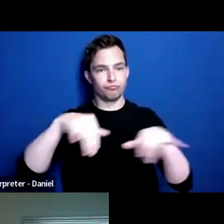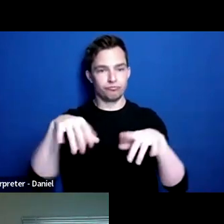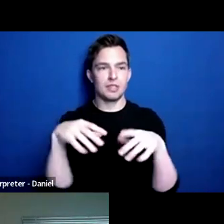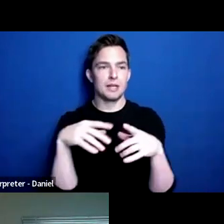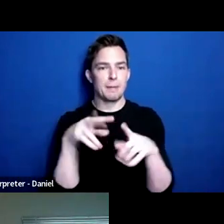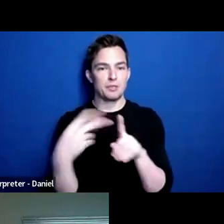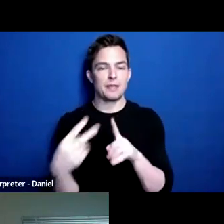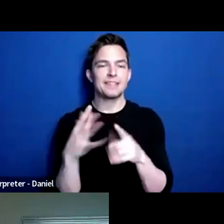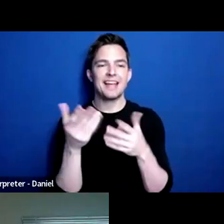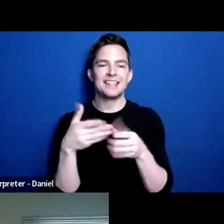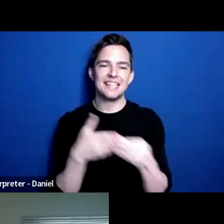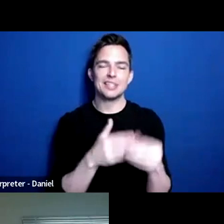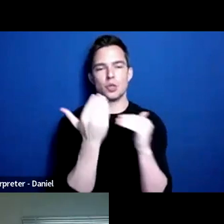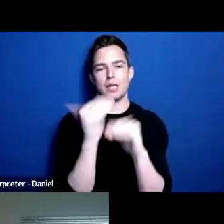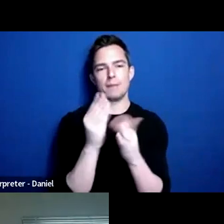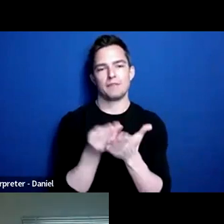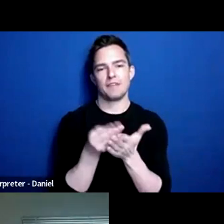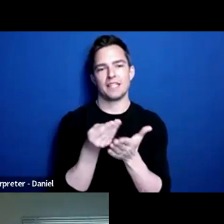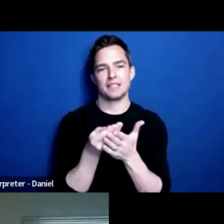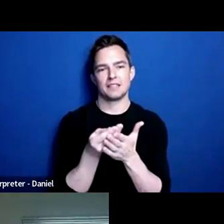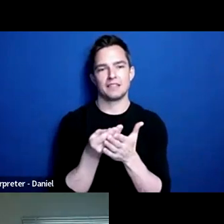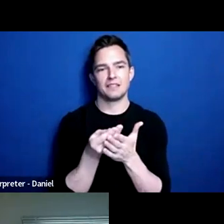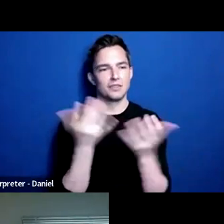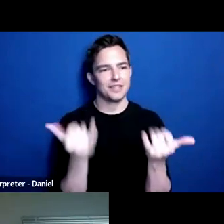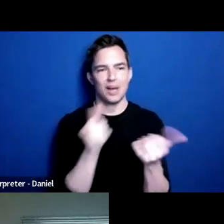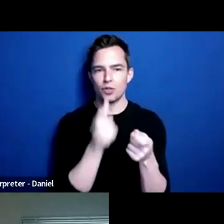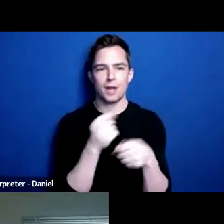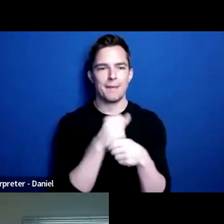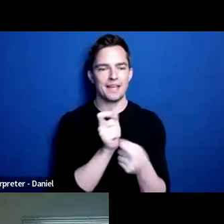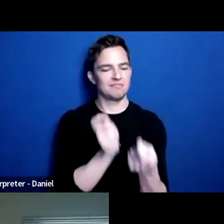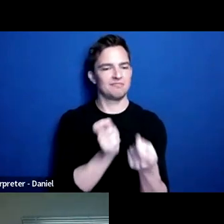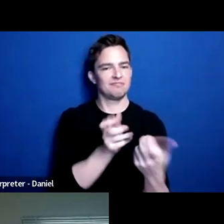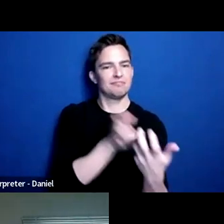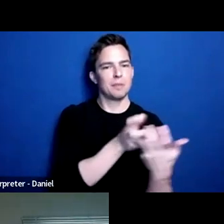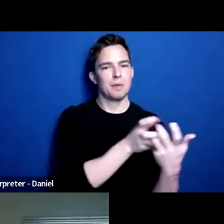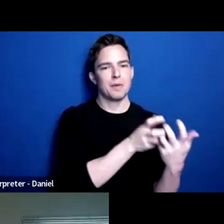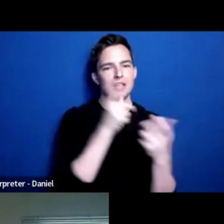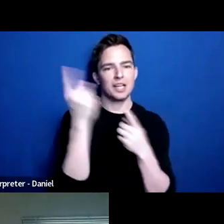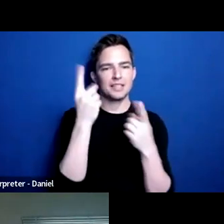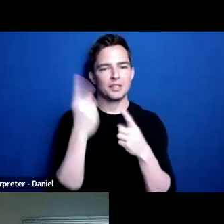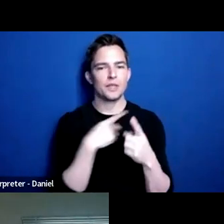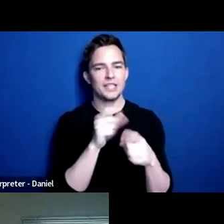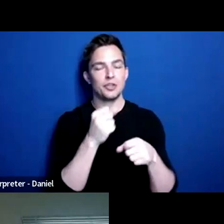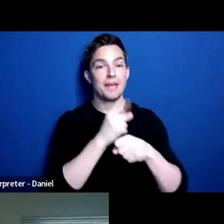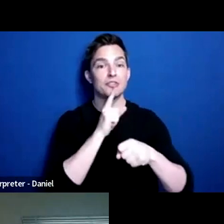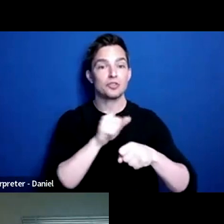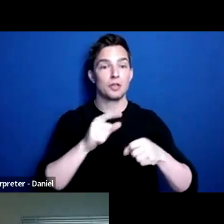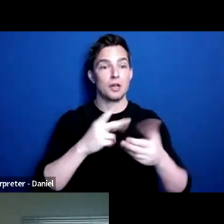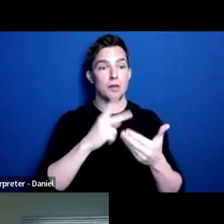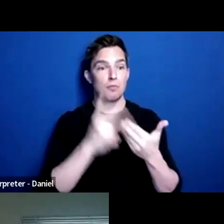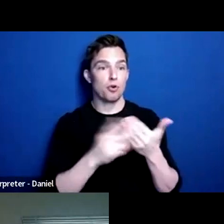funding, because now we are not taking it into consideration that we need to tailor programming